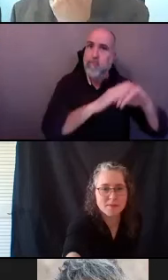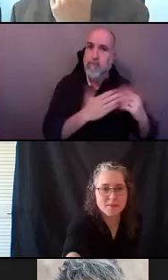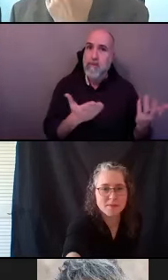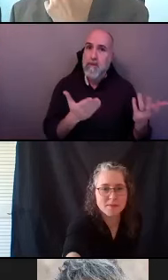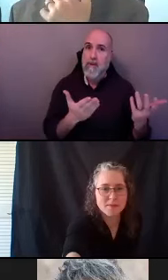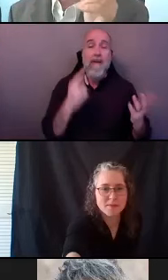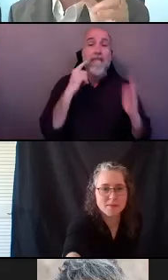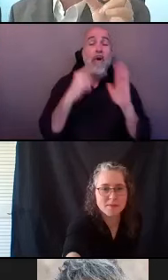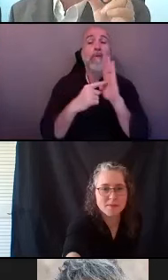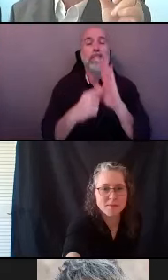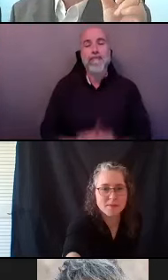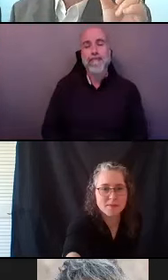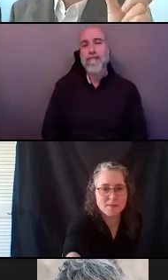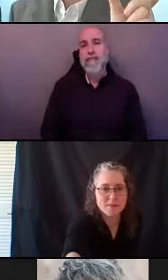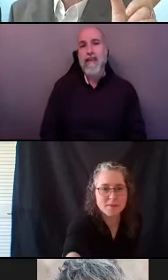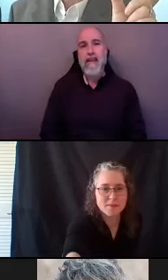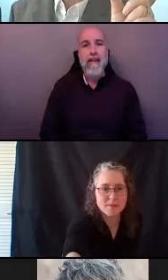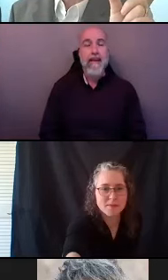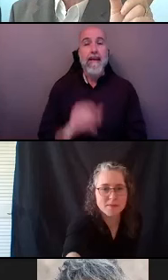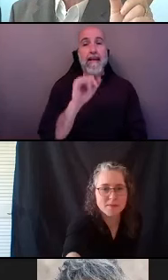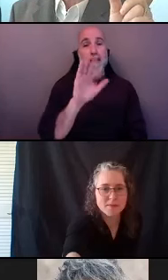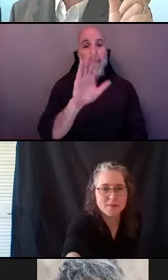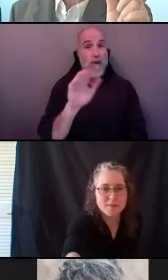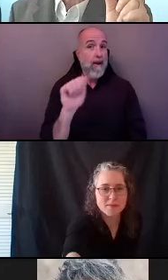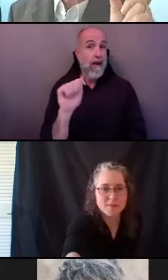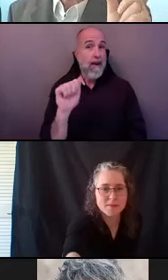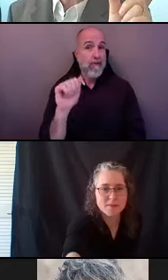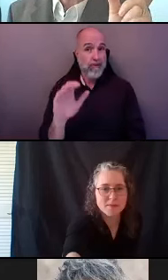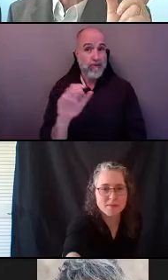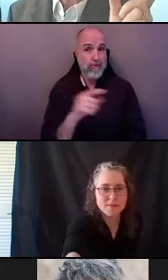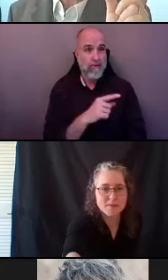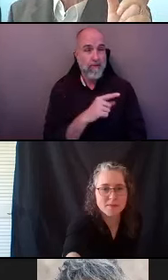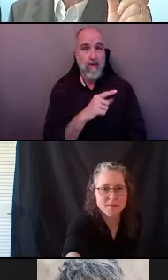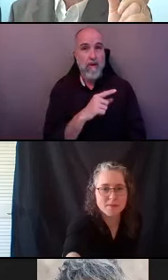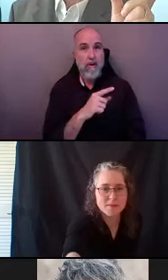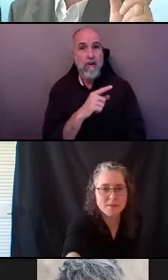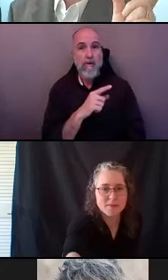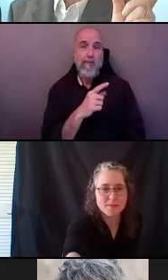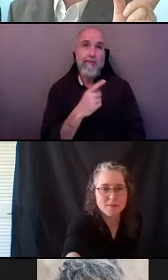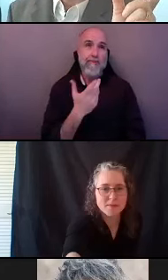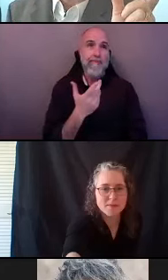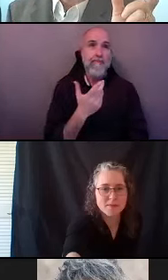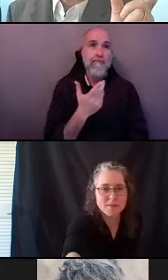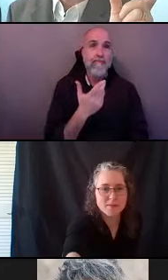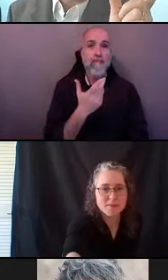was to tell you that your air conditioner was working on 85%